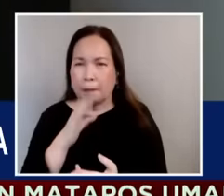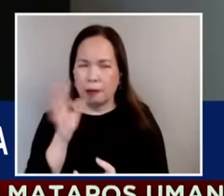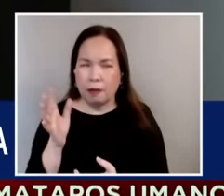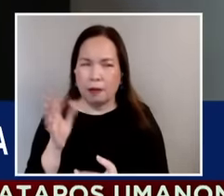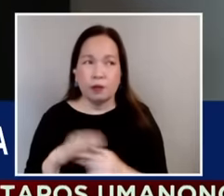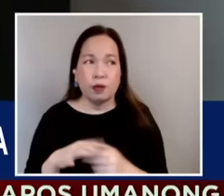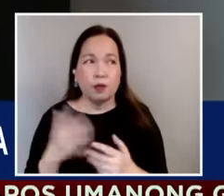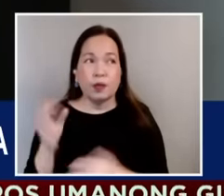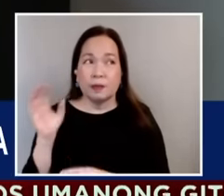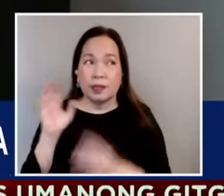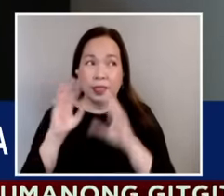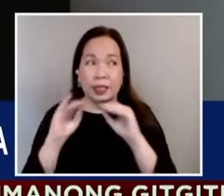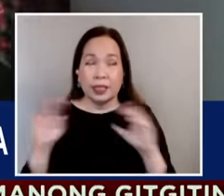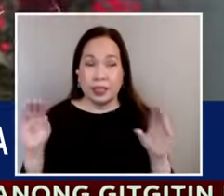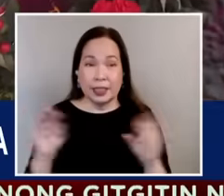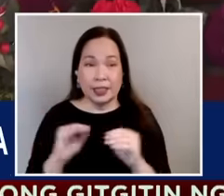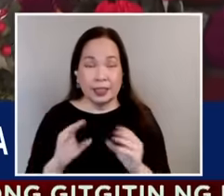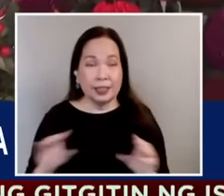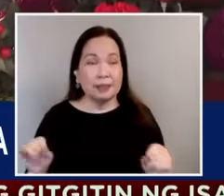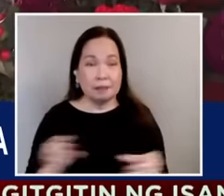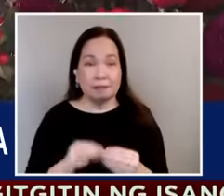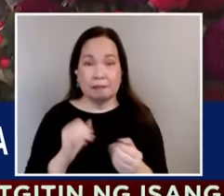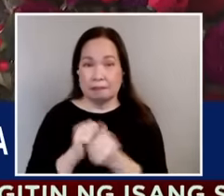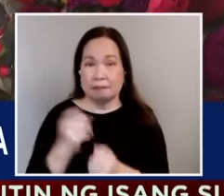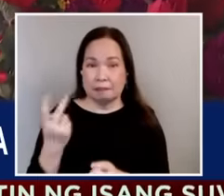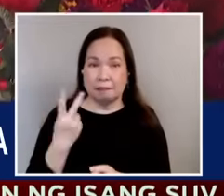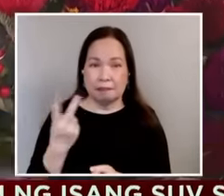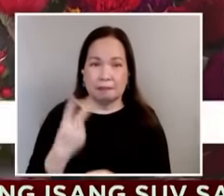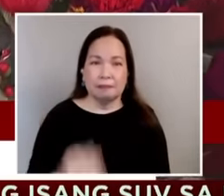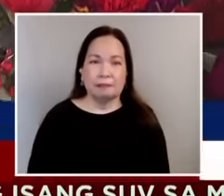Christmas, baka kaming dalawang magkasama.